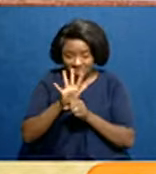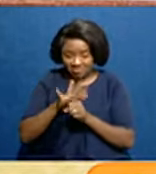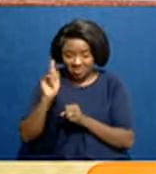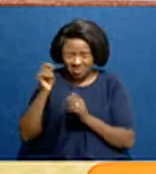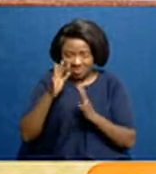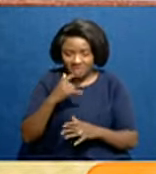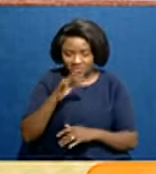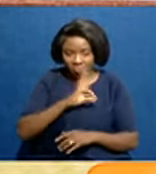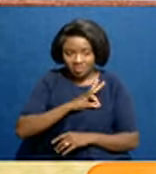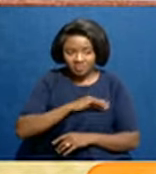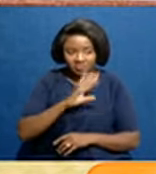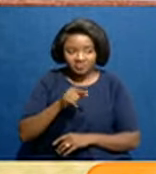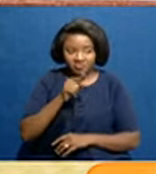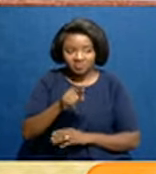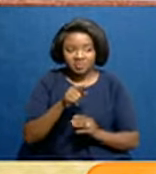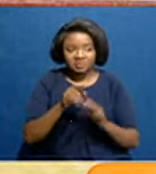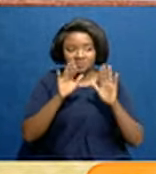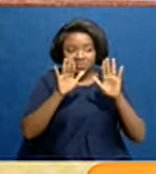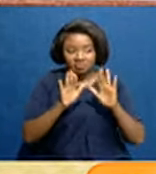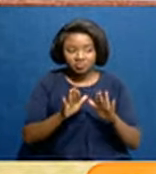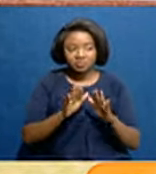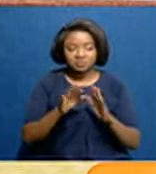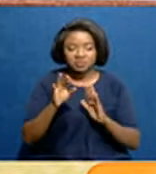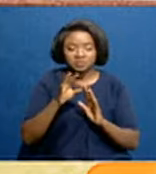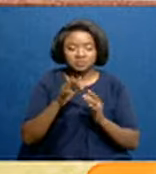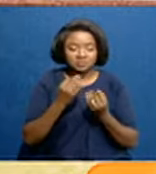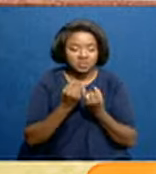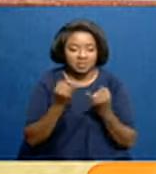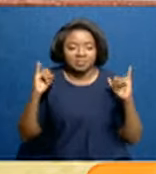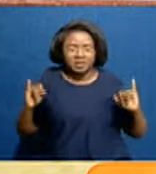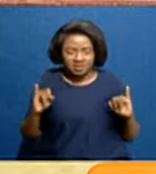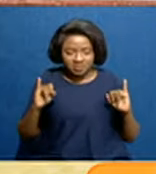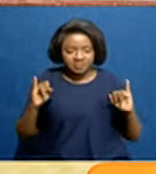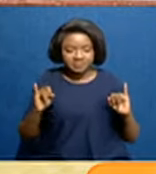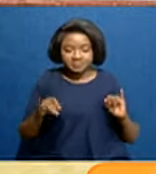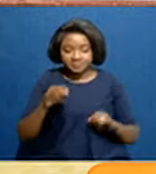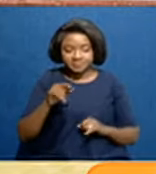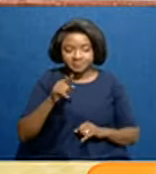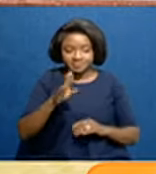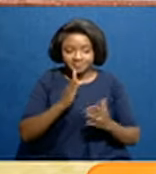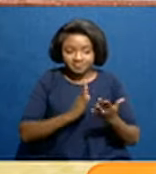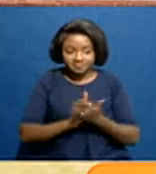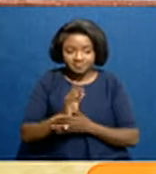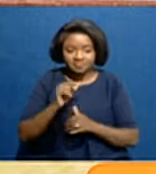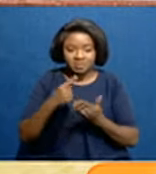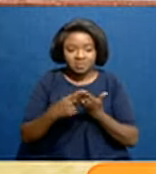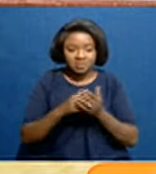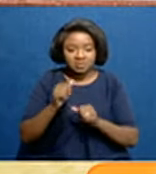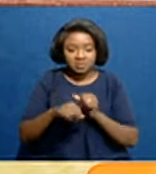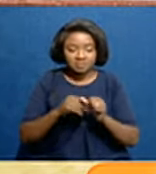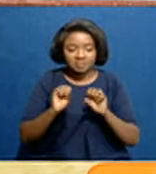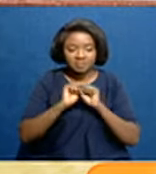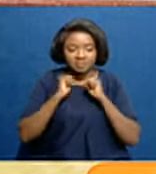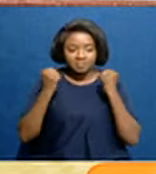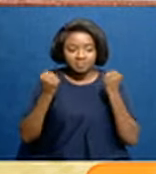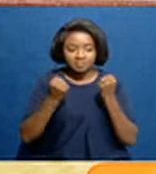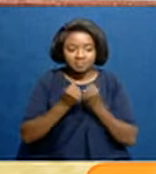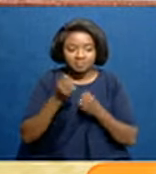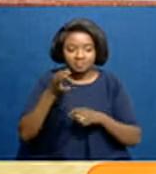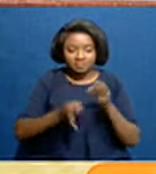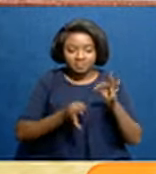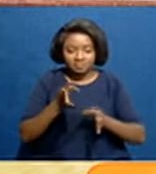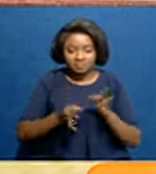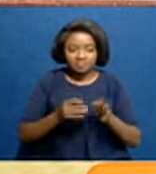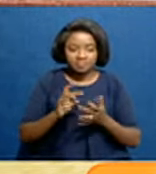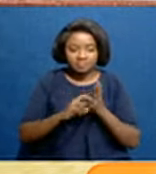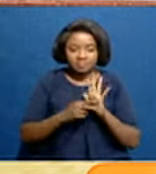fundamental freedoms? The Bill of Rights is about social justice, Jeff. Mm. It's about social justice. It is about that all